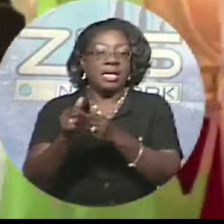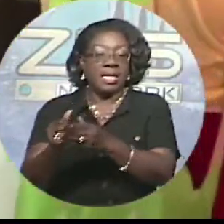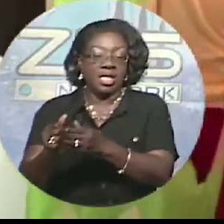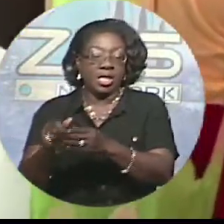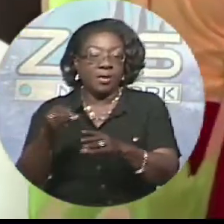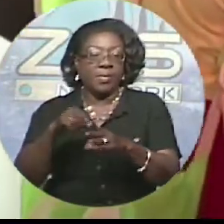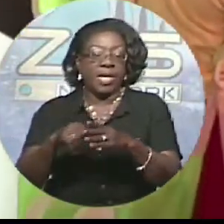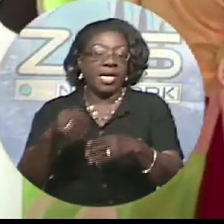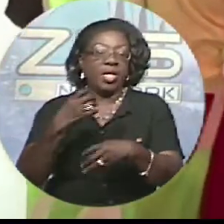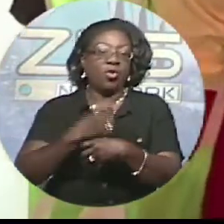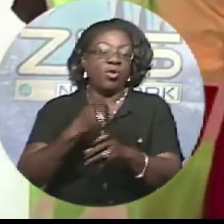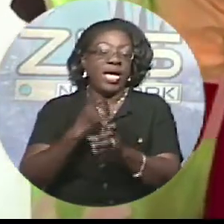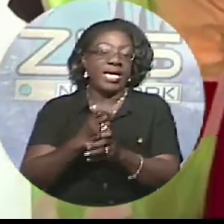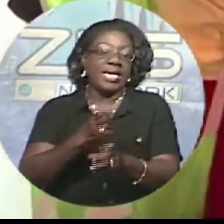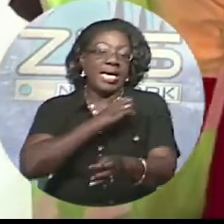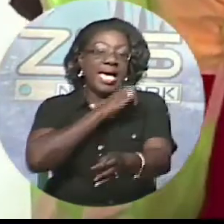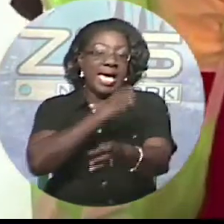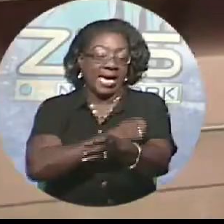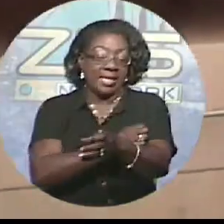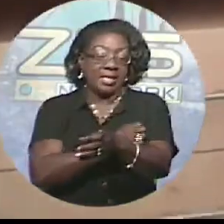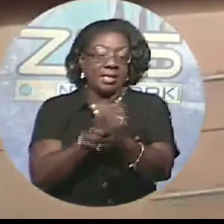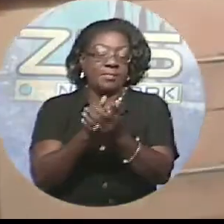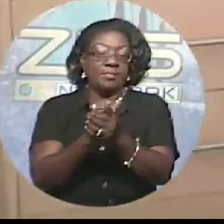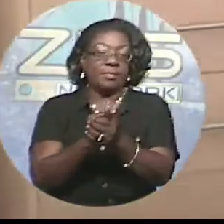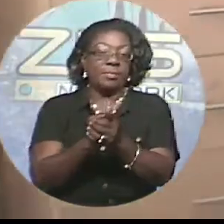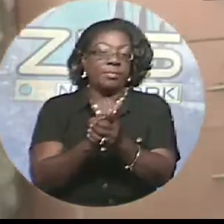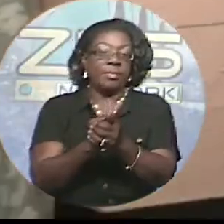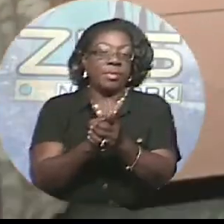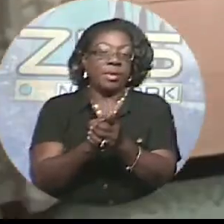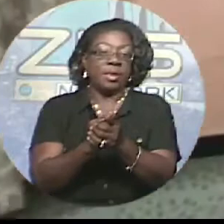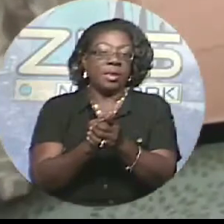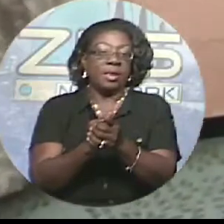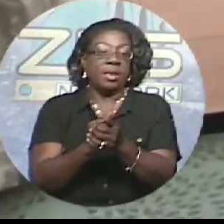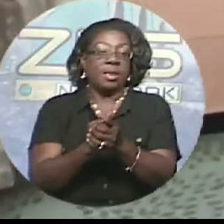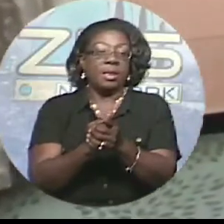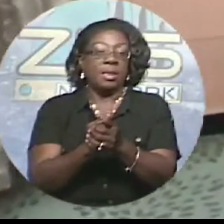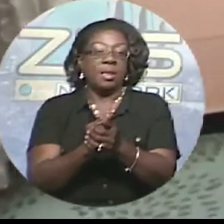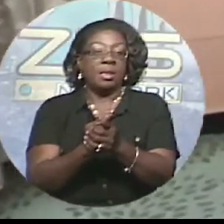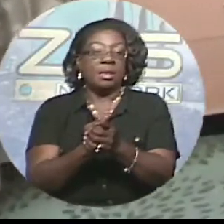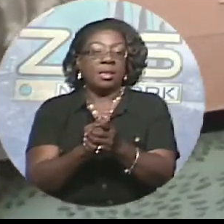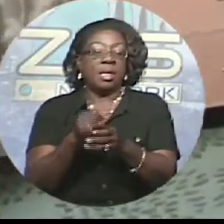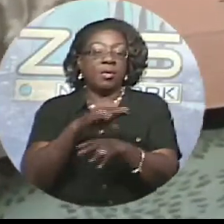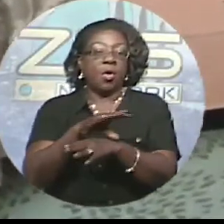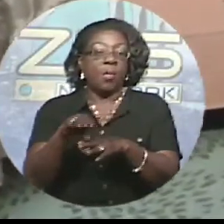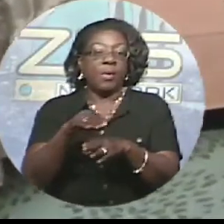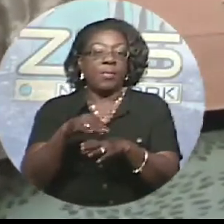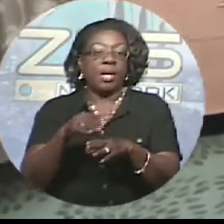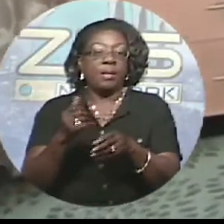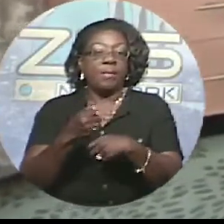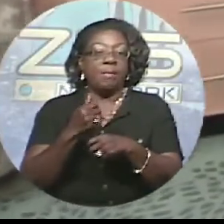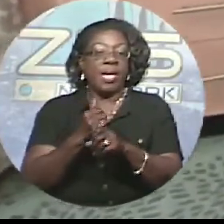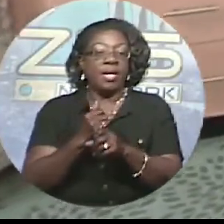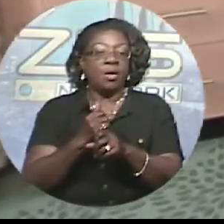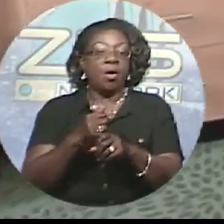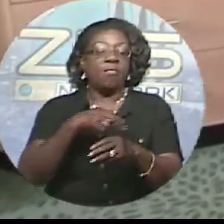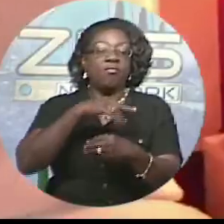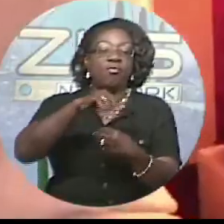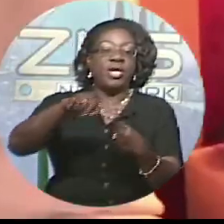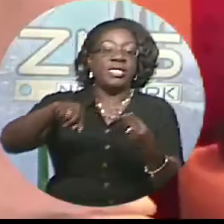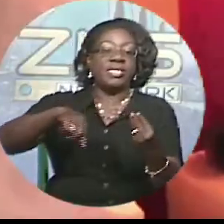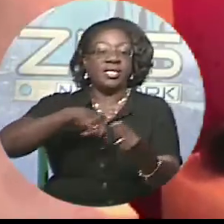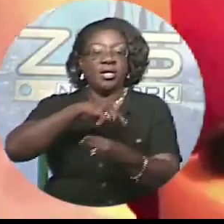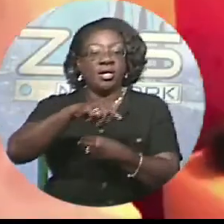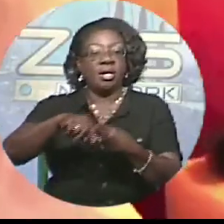and Environmental Design, or LEED. Carpet padding made of recycled material, Energy Star appliances, and